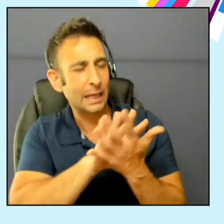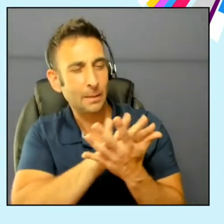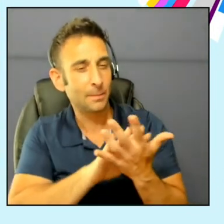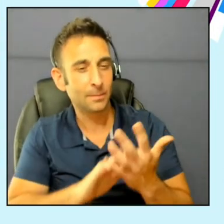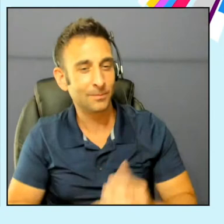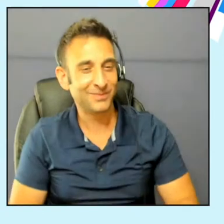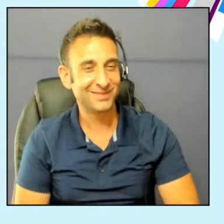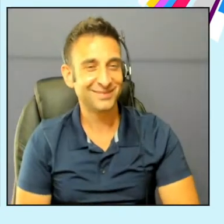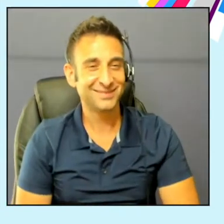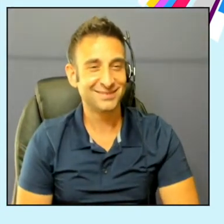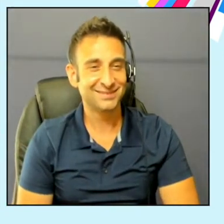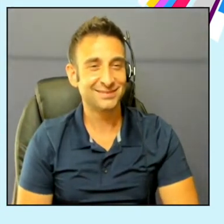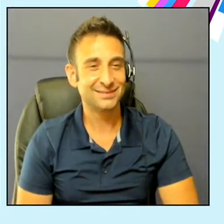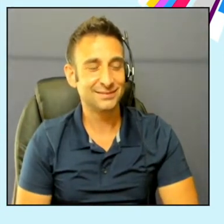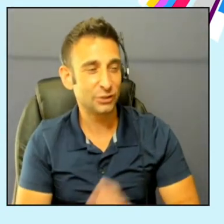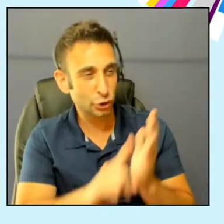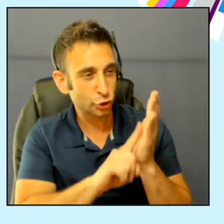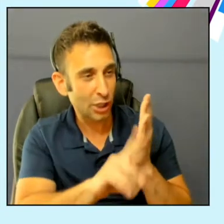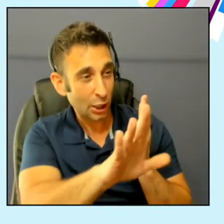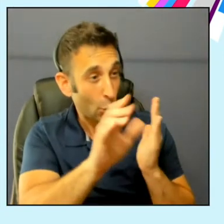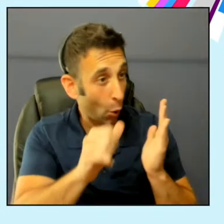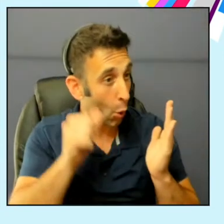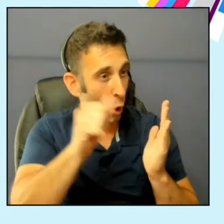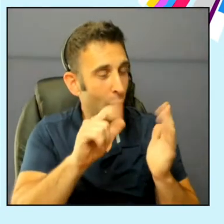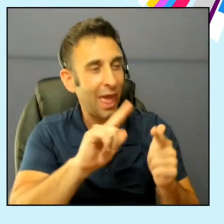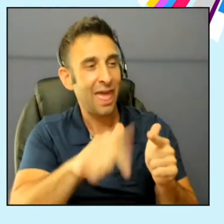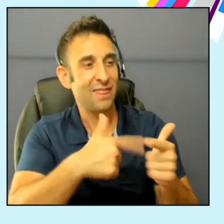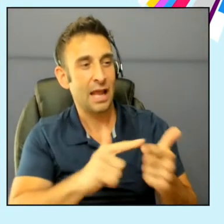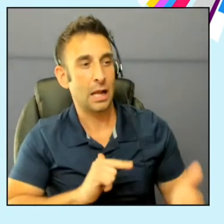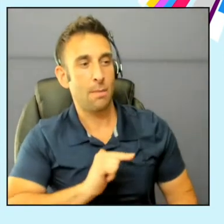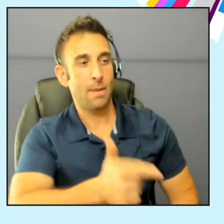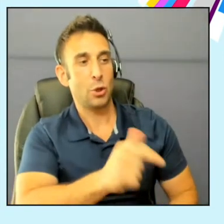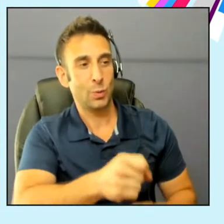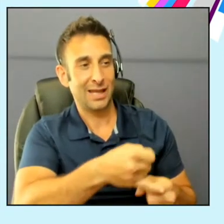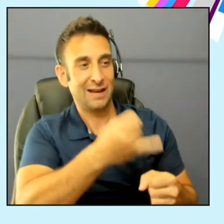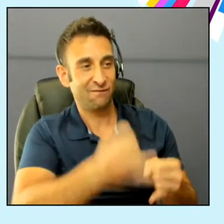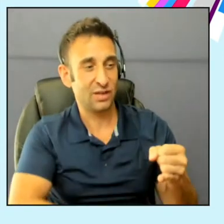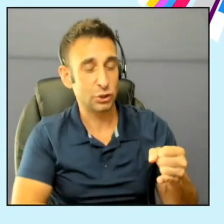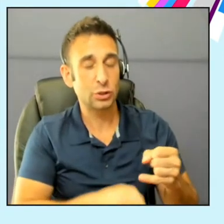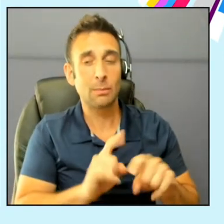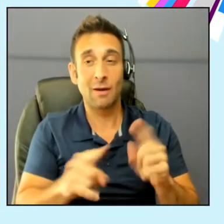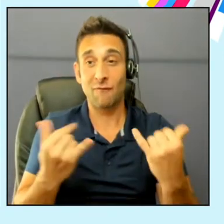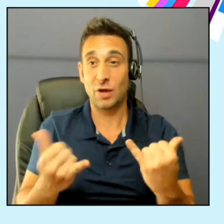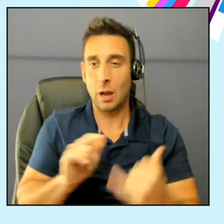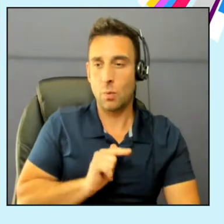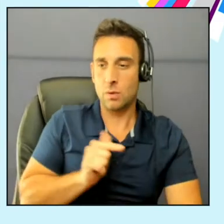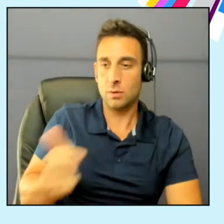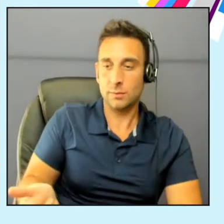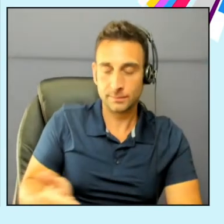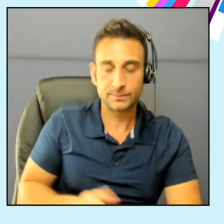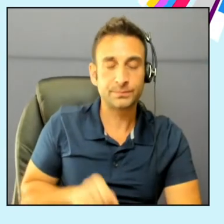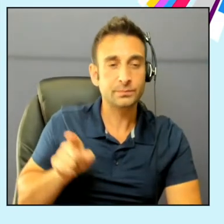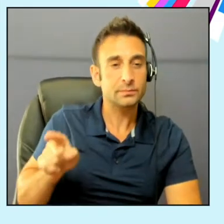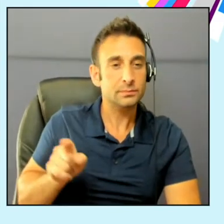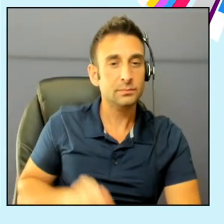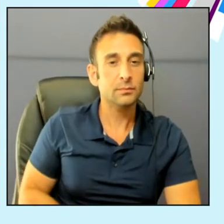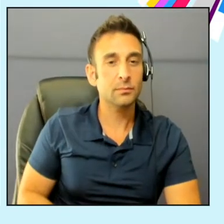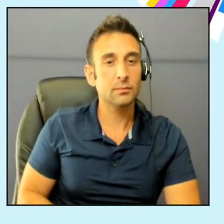Let's check your audio and come back to you so you can finish up. But in the meantime, let me go over to